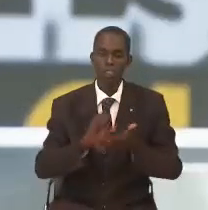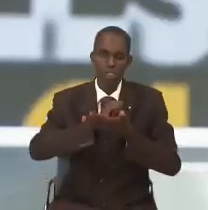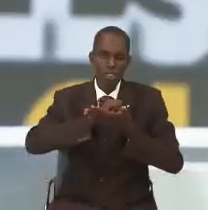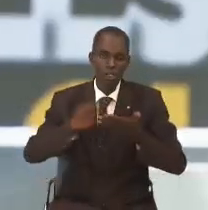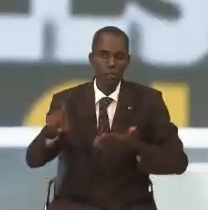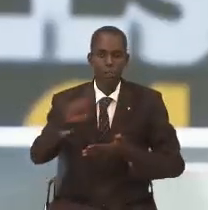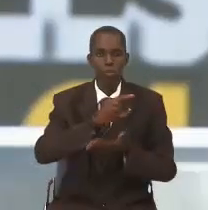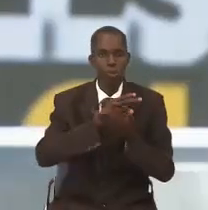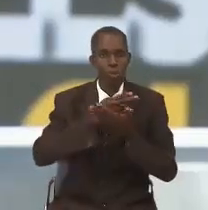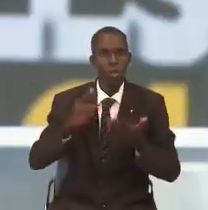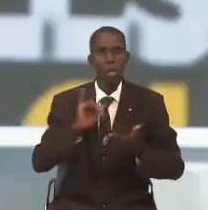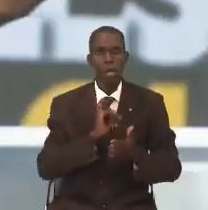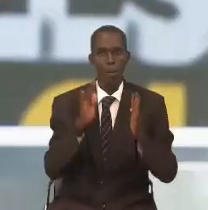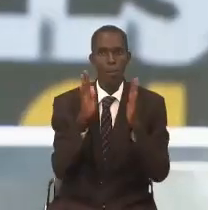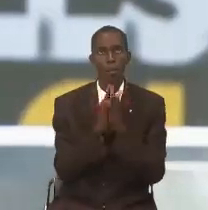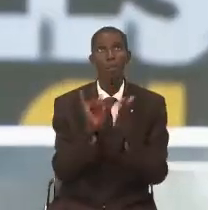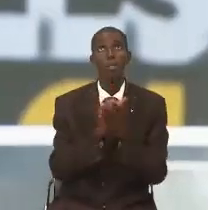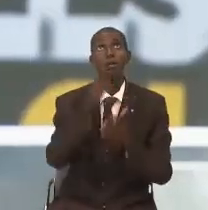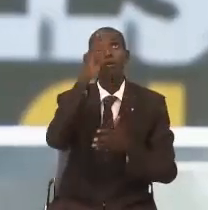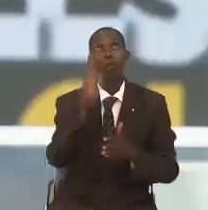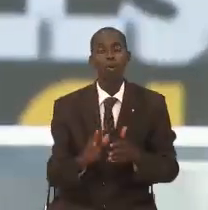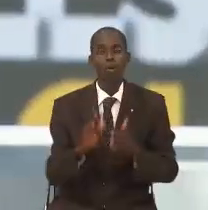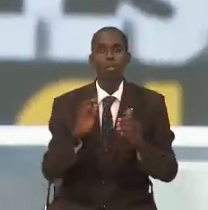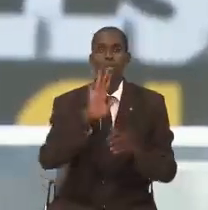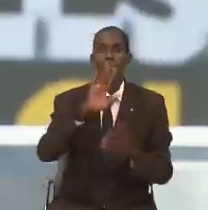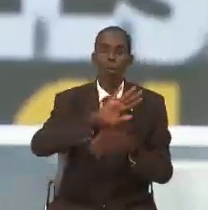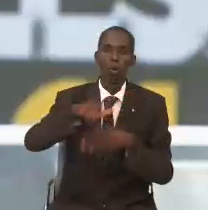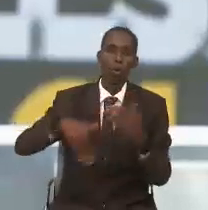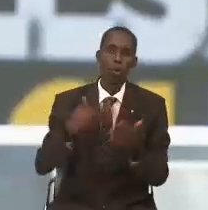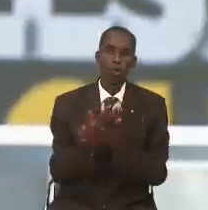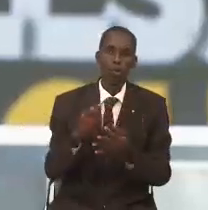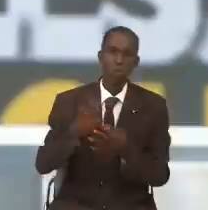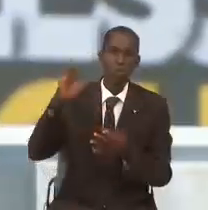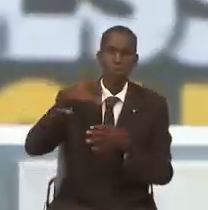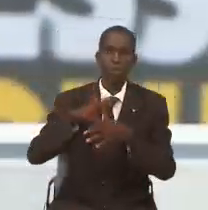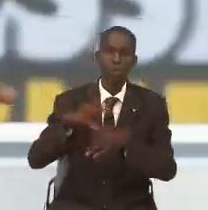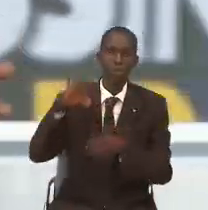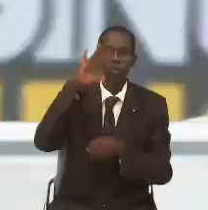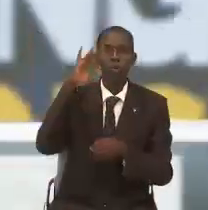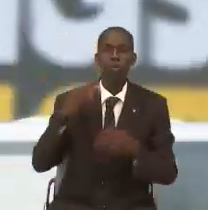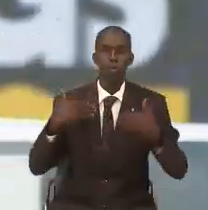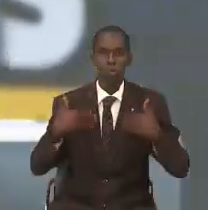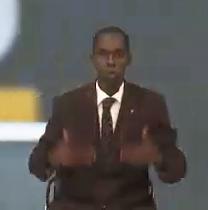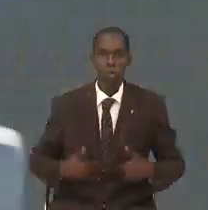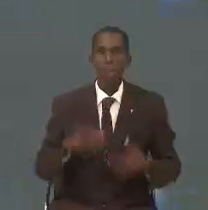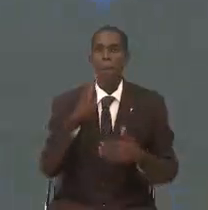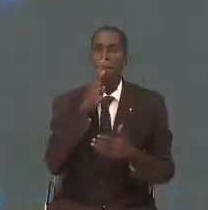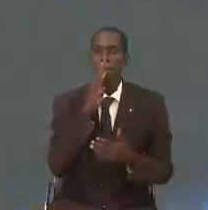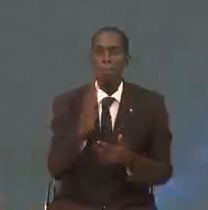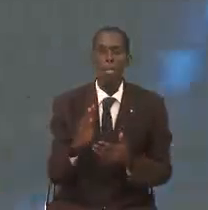I pray God, your whole spirit and soul and body be